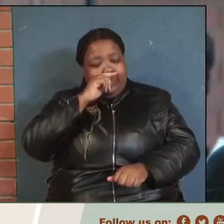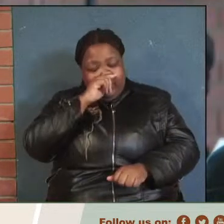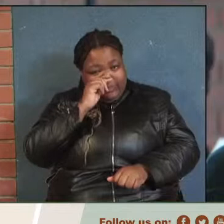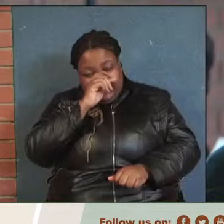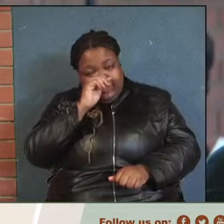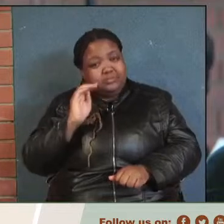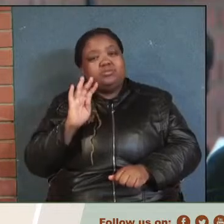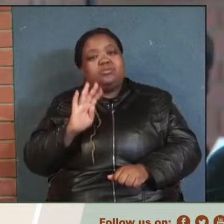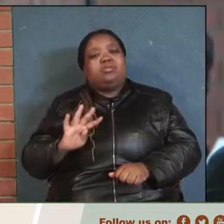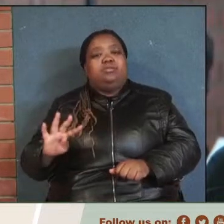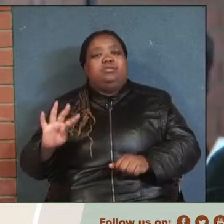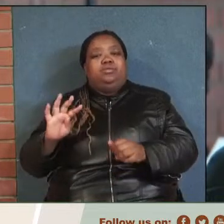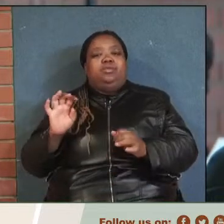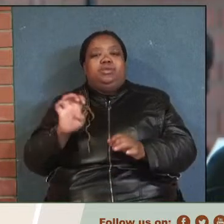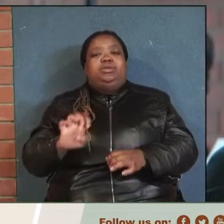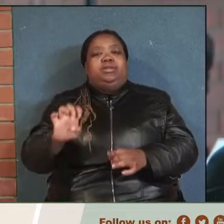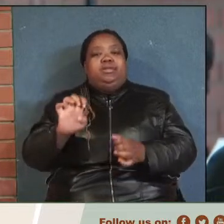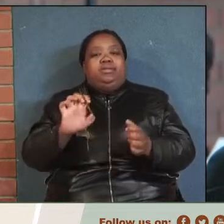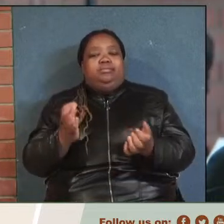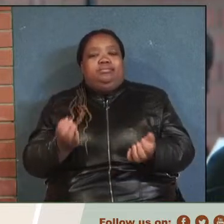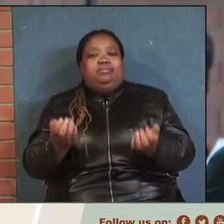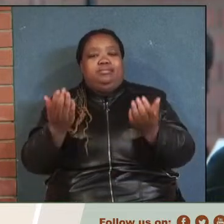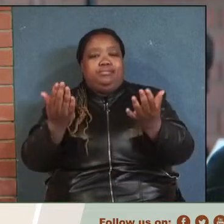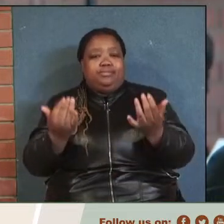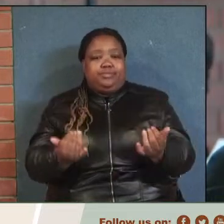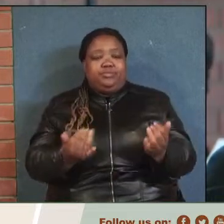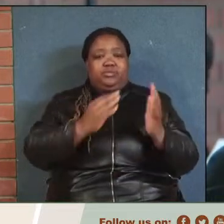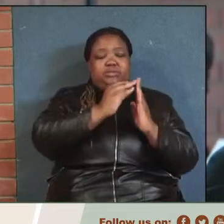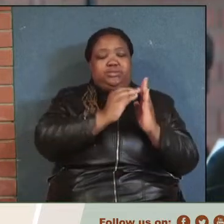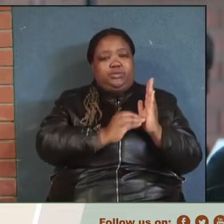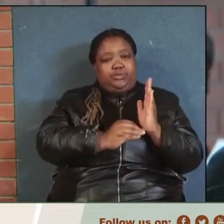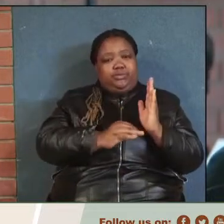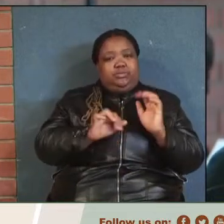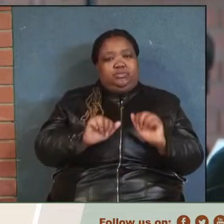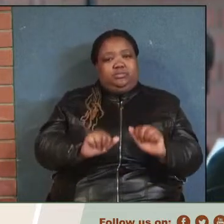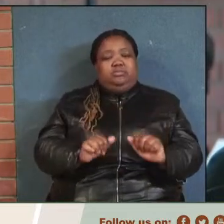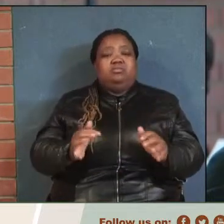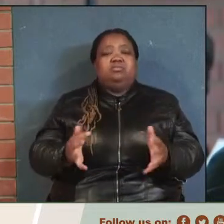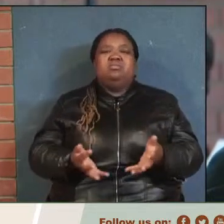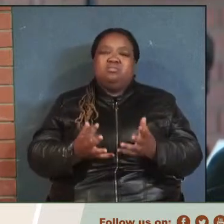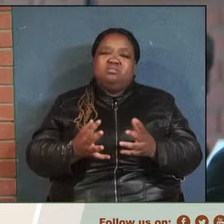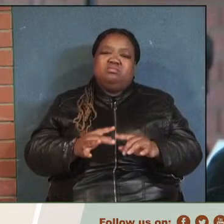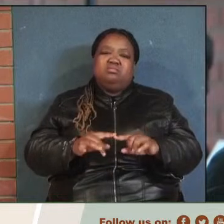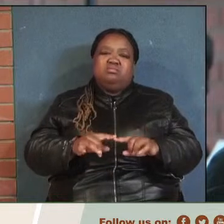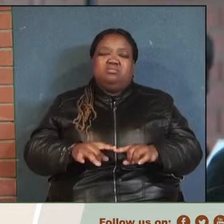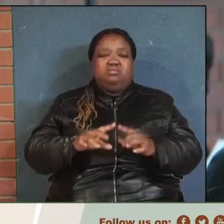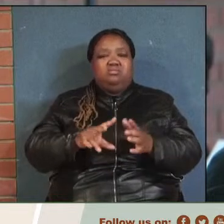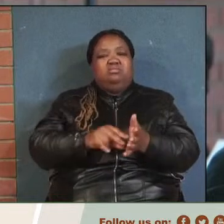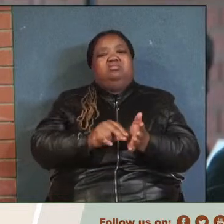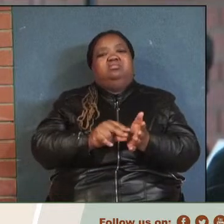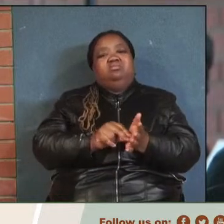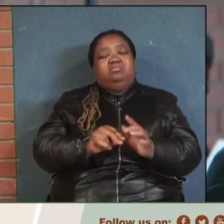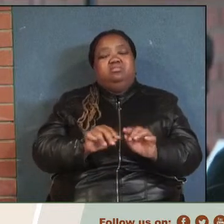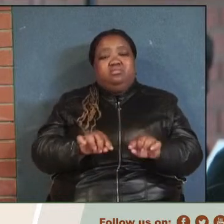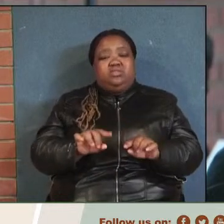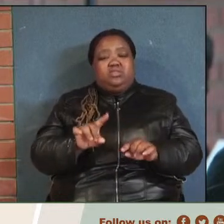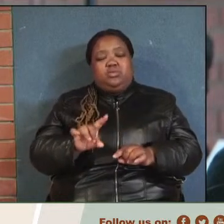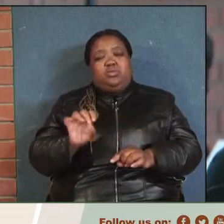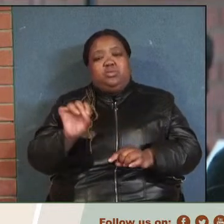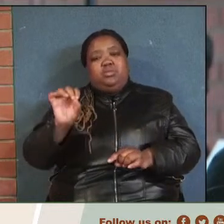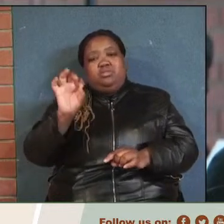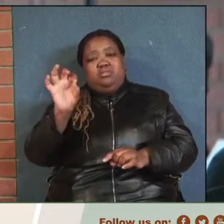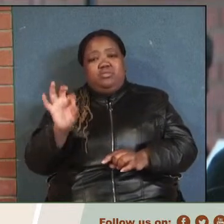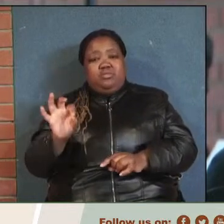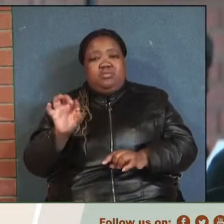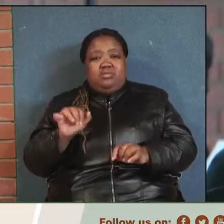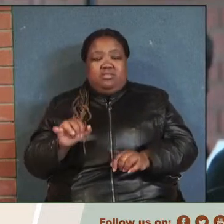44 e-services listed on the common platform to date. The reliability of the platform has been maintained to 100%